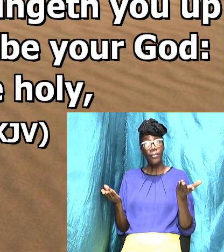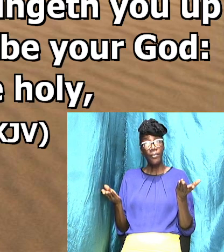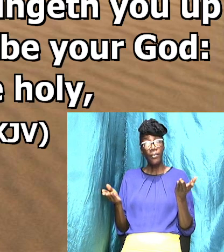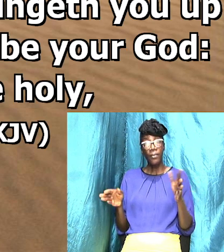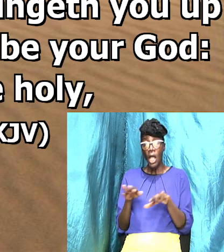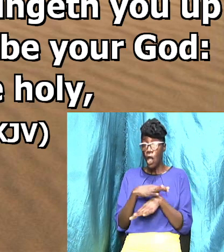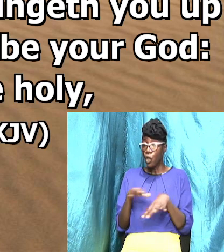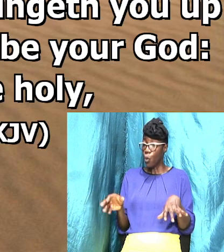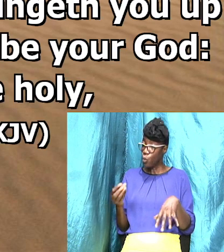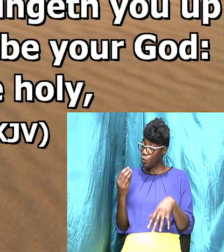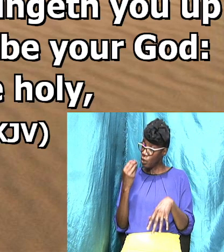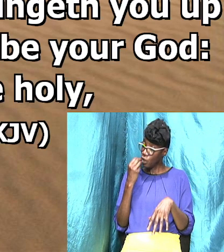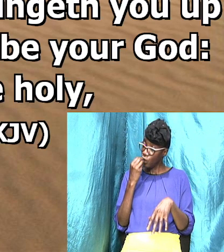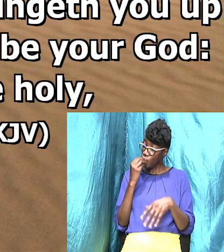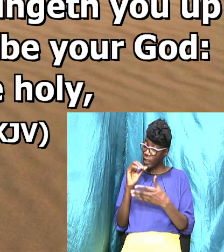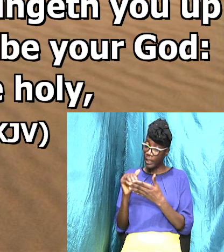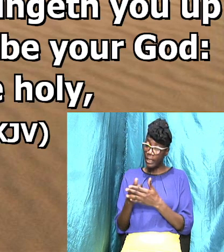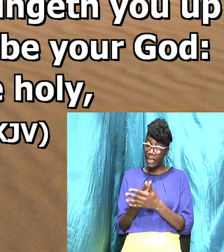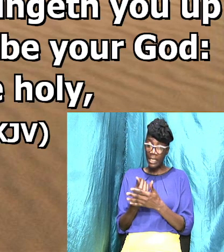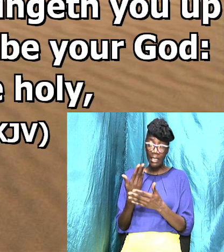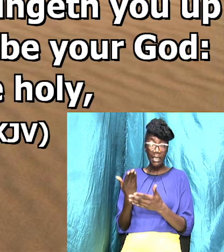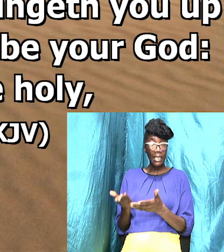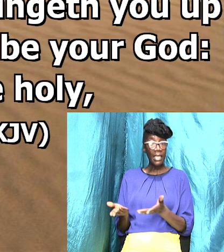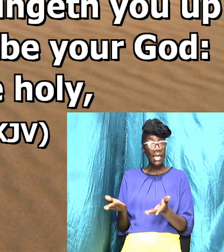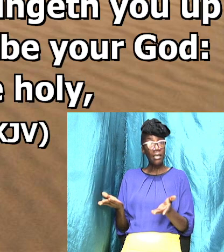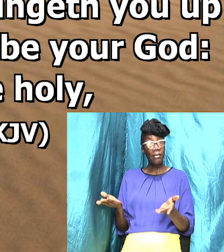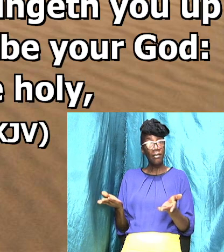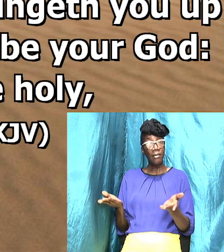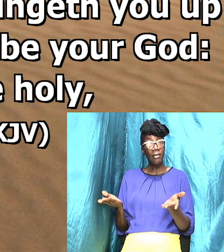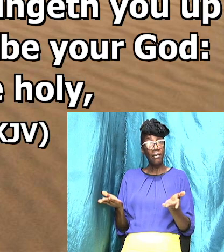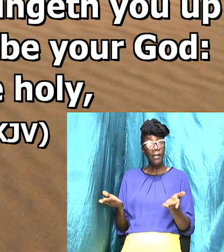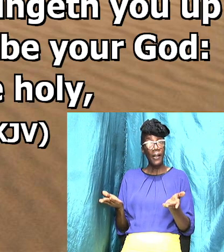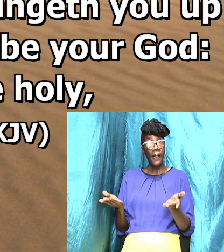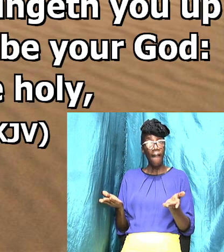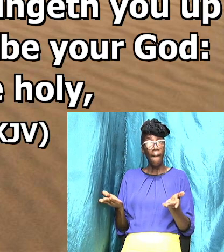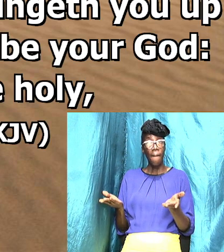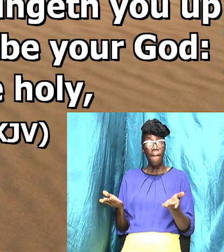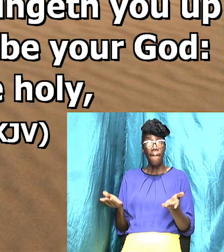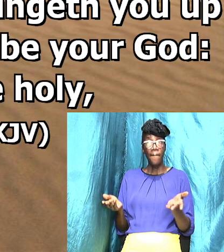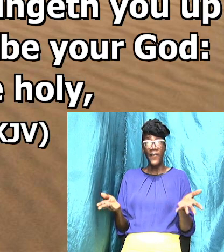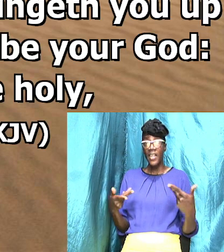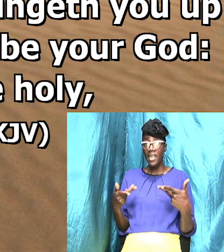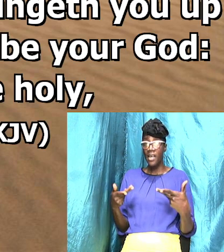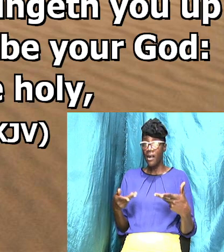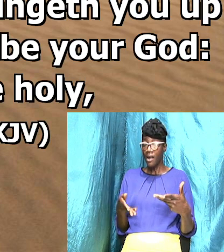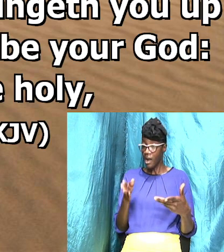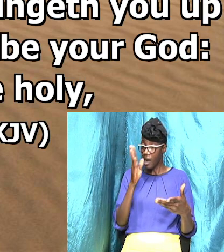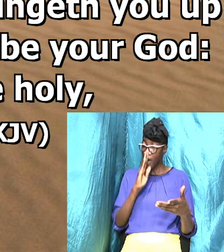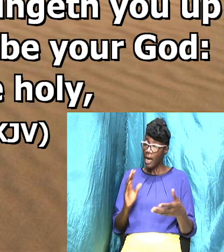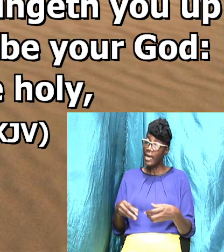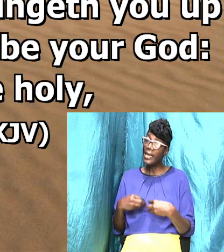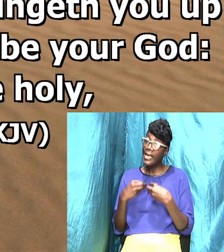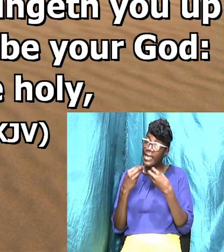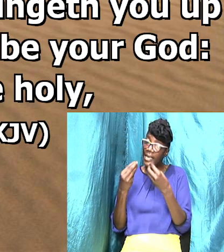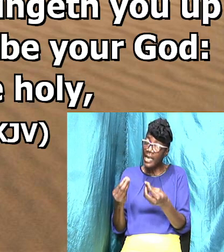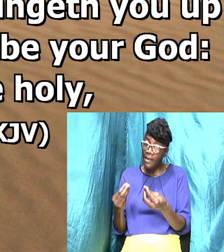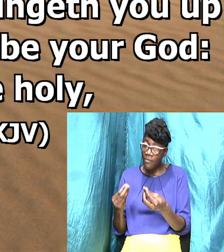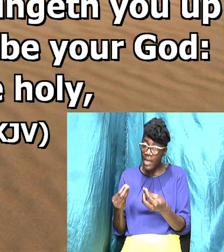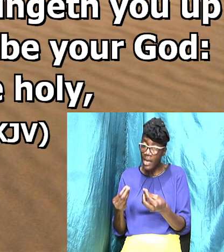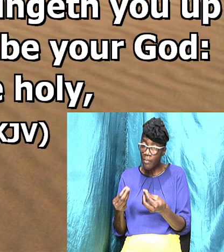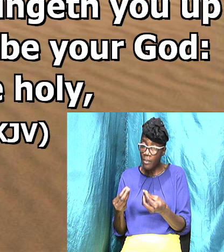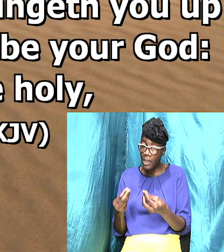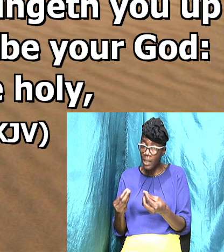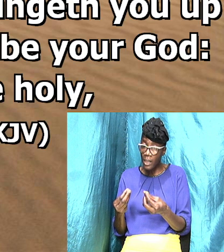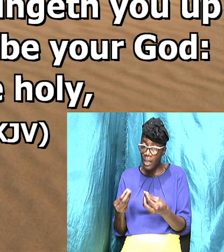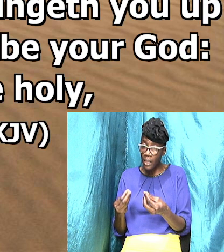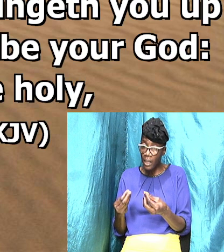Don't eat these things. So here it was that God gave them instruction. He